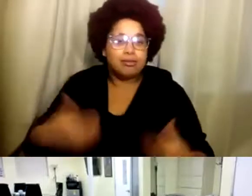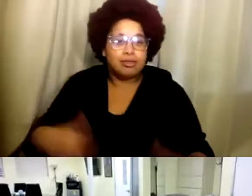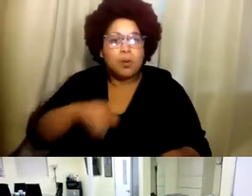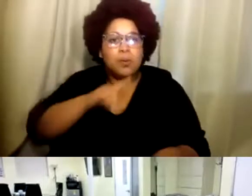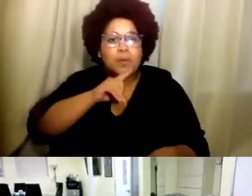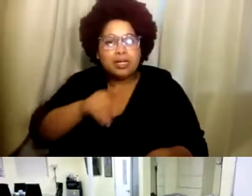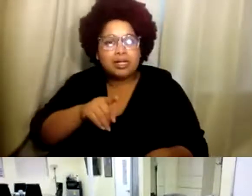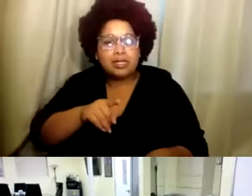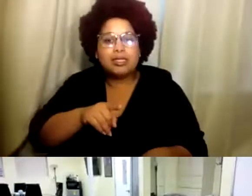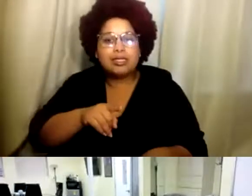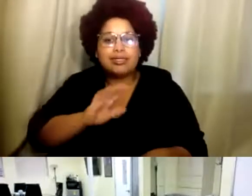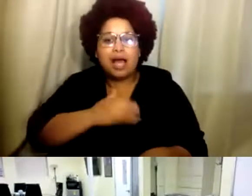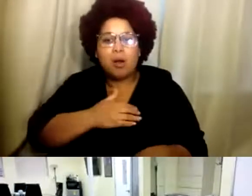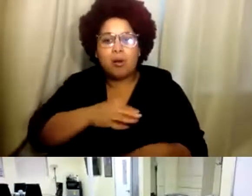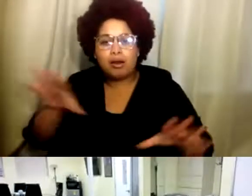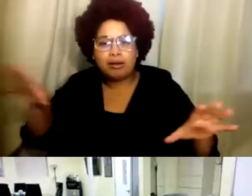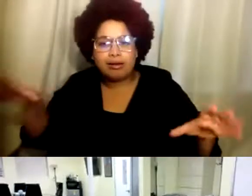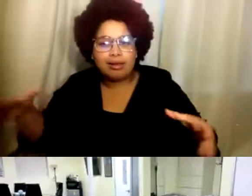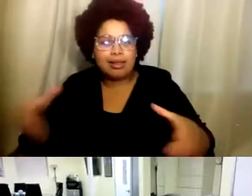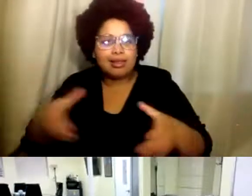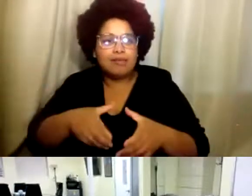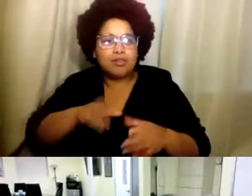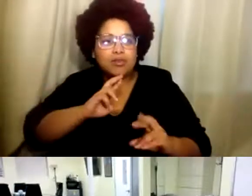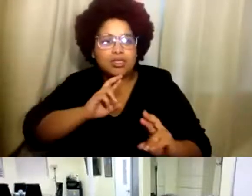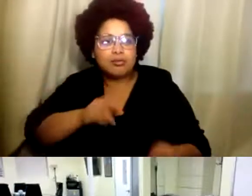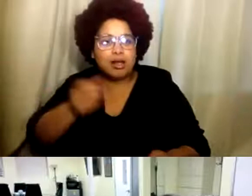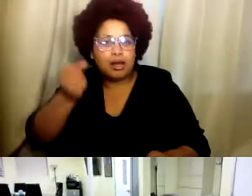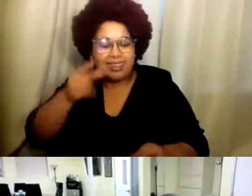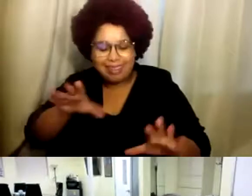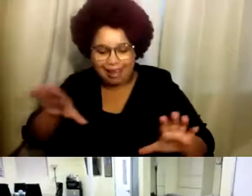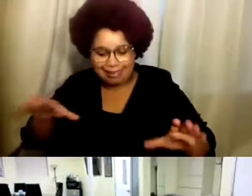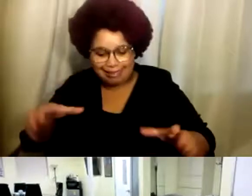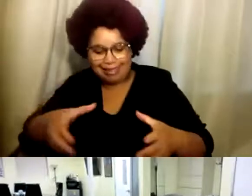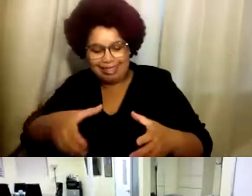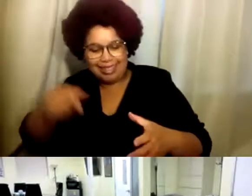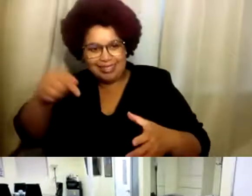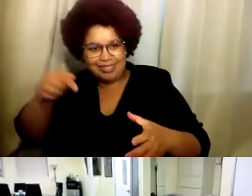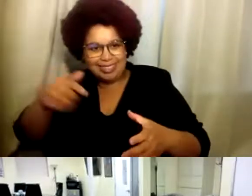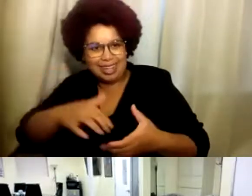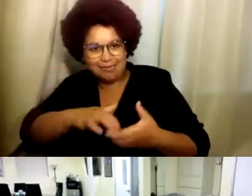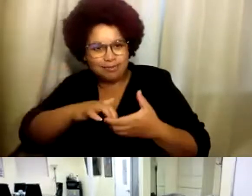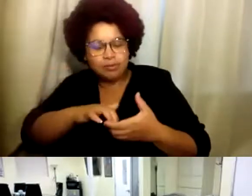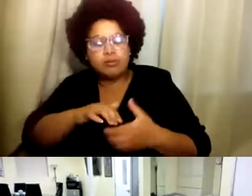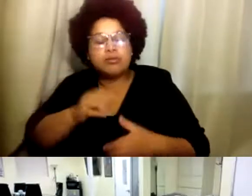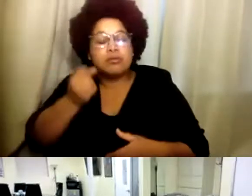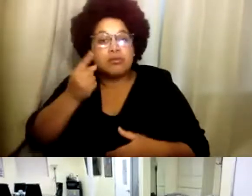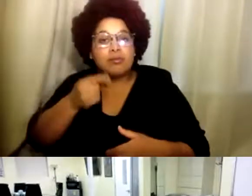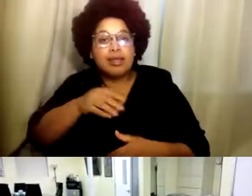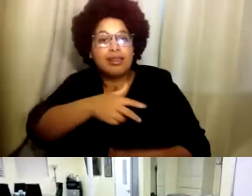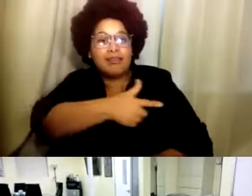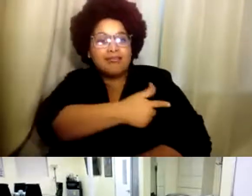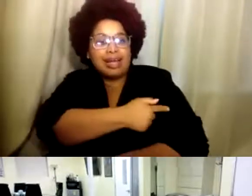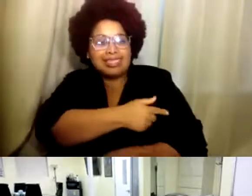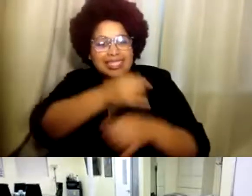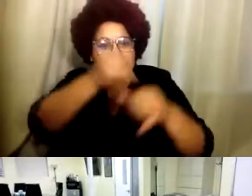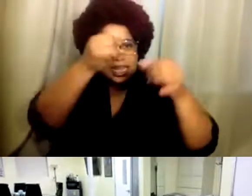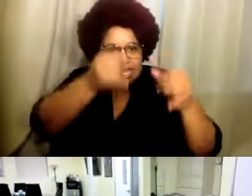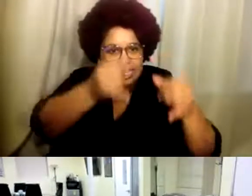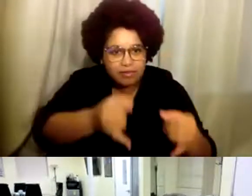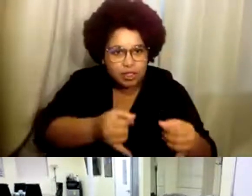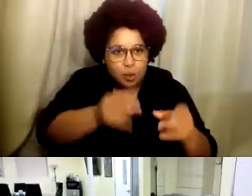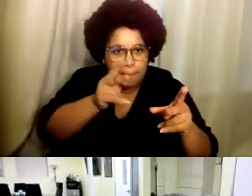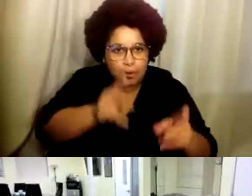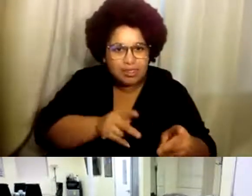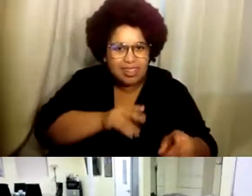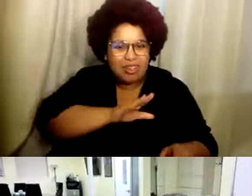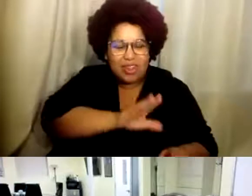collective response must be that collective. And the vaccine is the individual's contribution